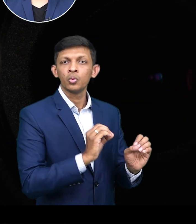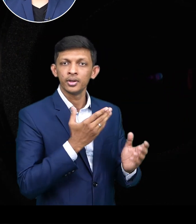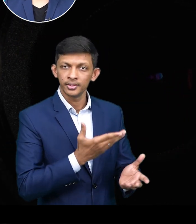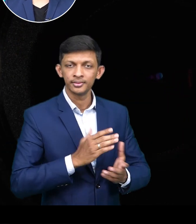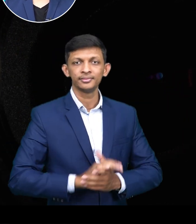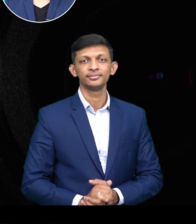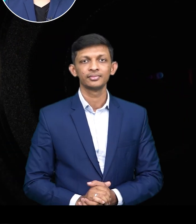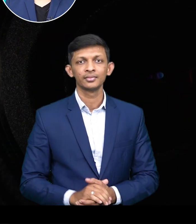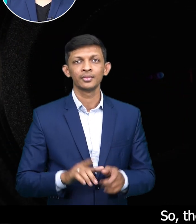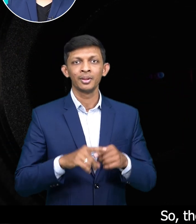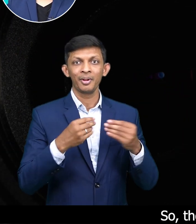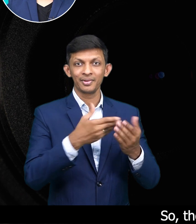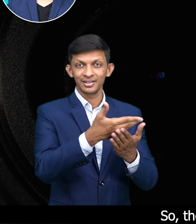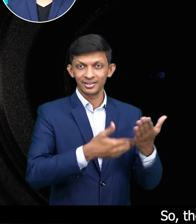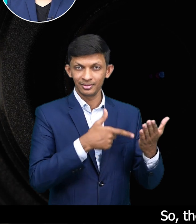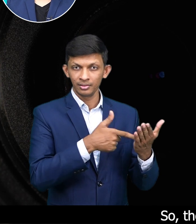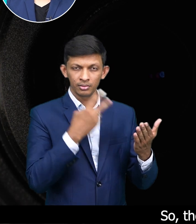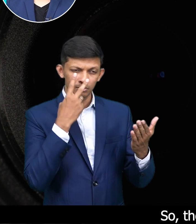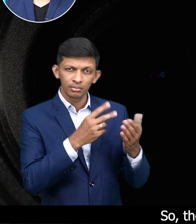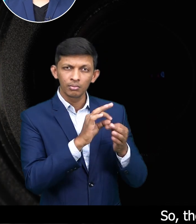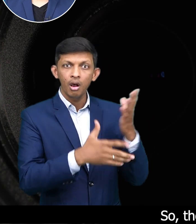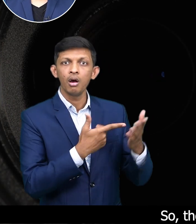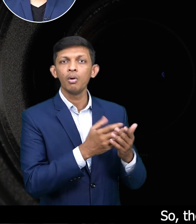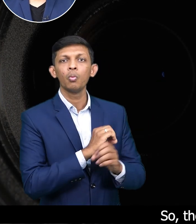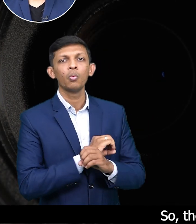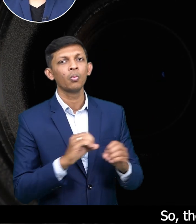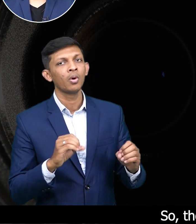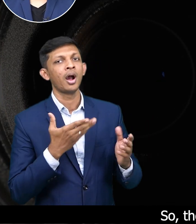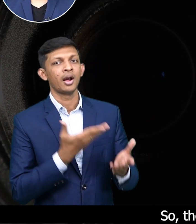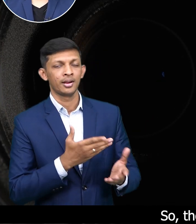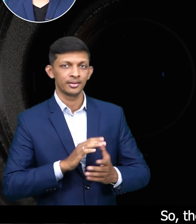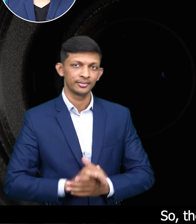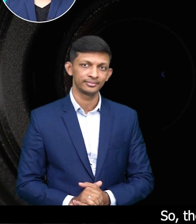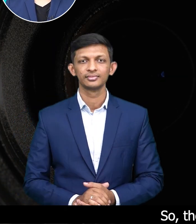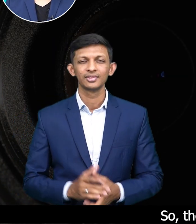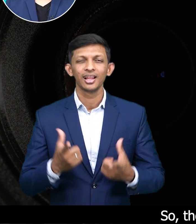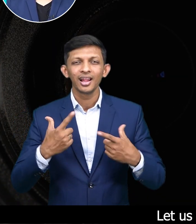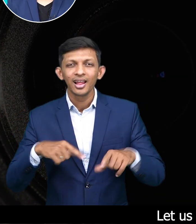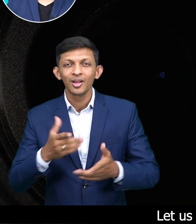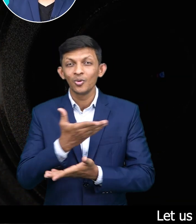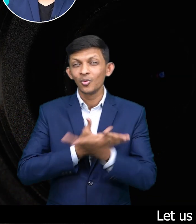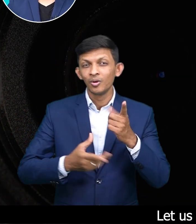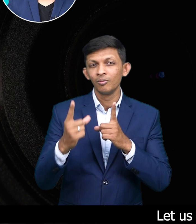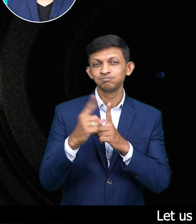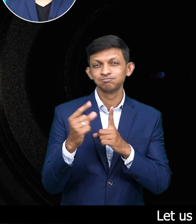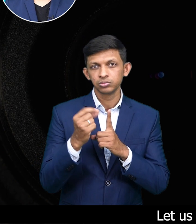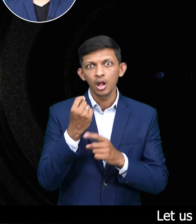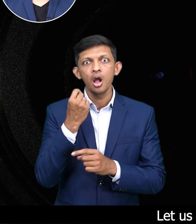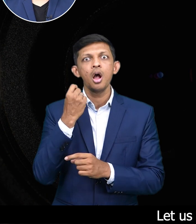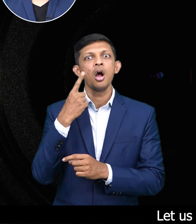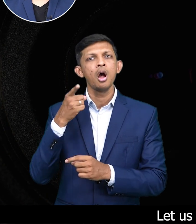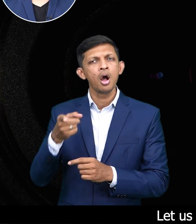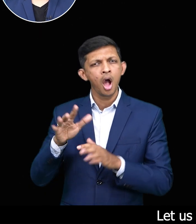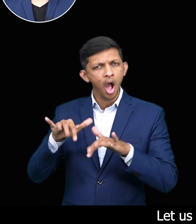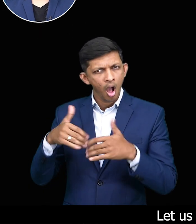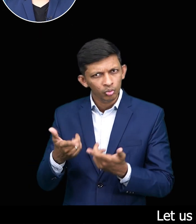rise. So, the paper does not catch fire. Let us do an activity